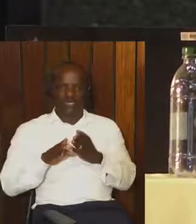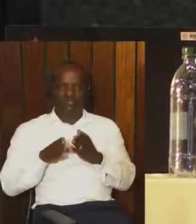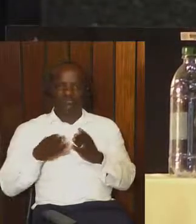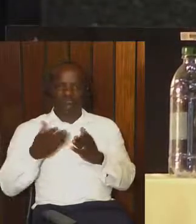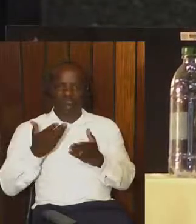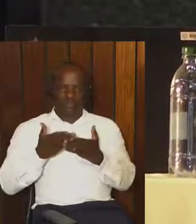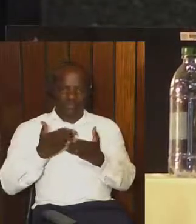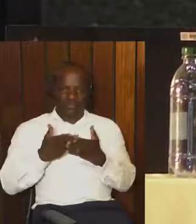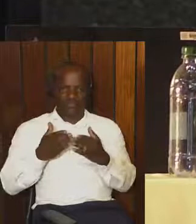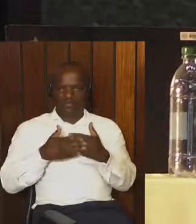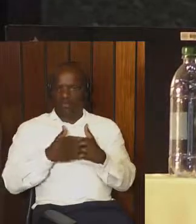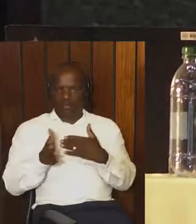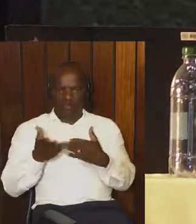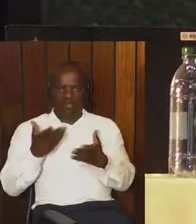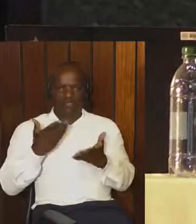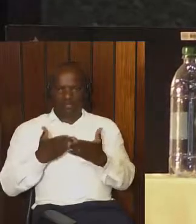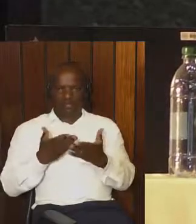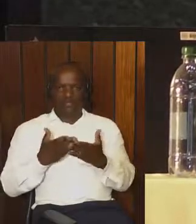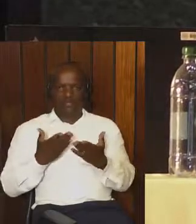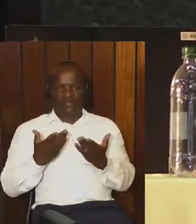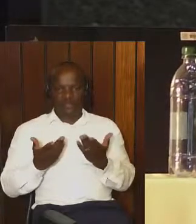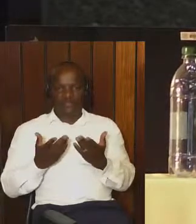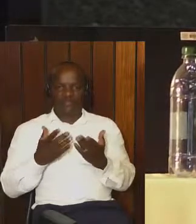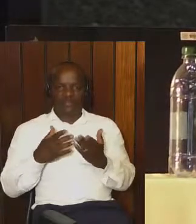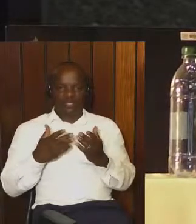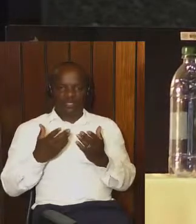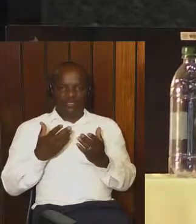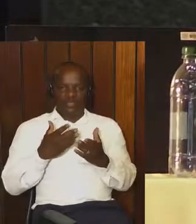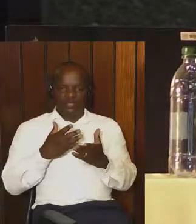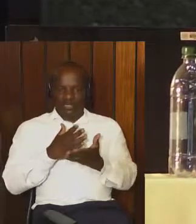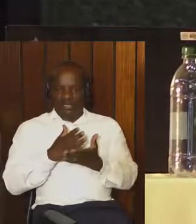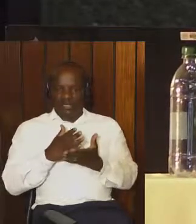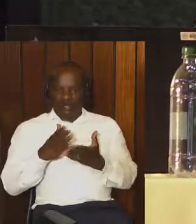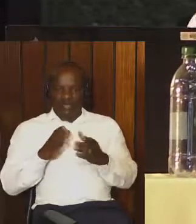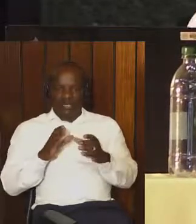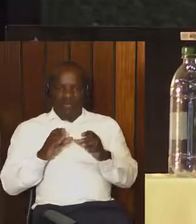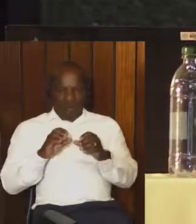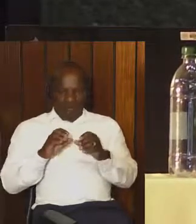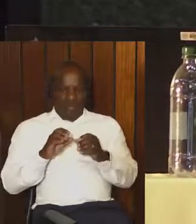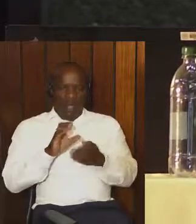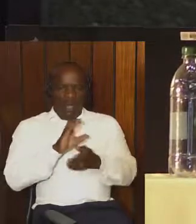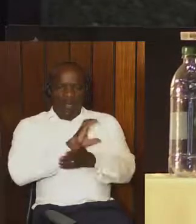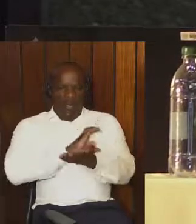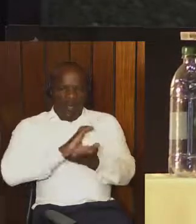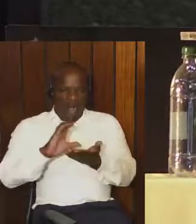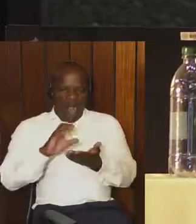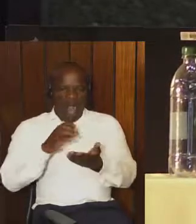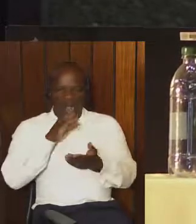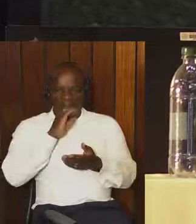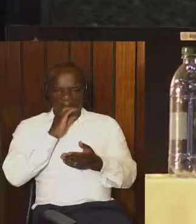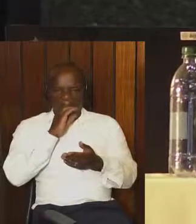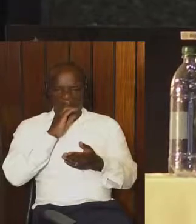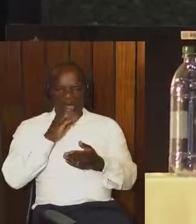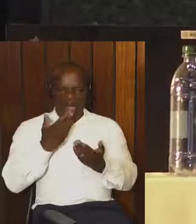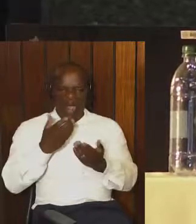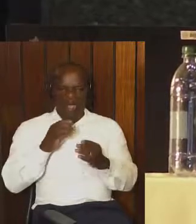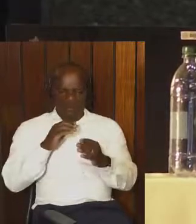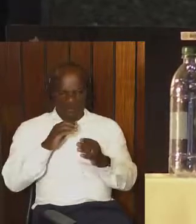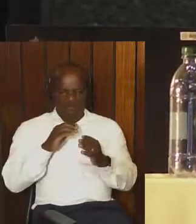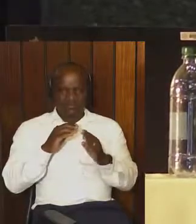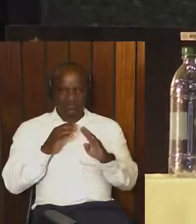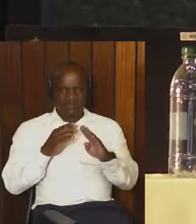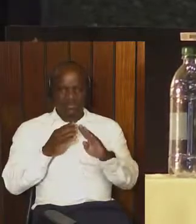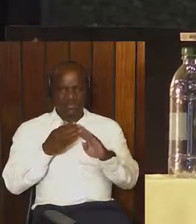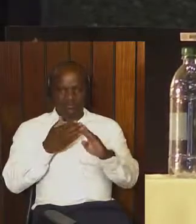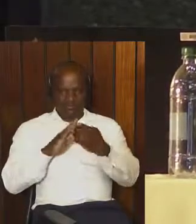will be open for everyone to do subcontracting. So we're not closing the communities or the local people. So there will